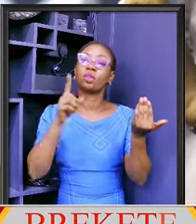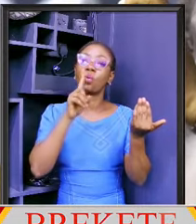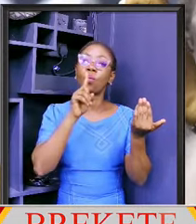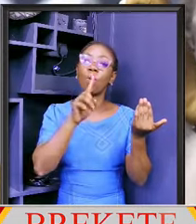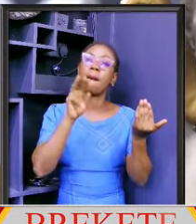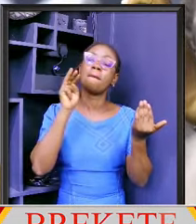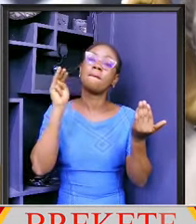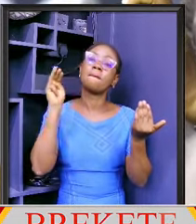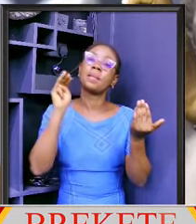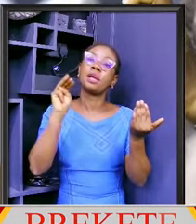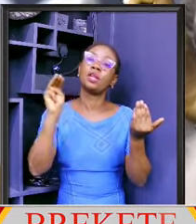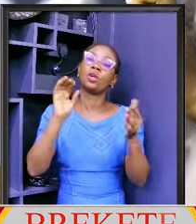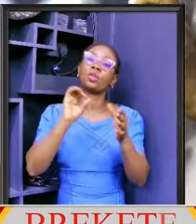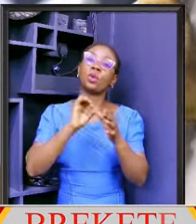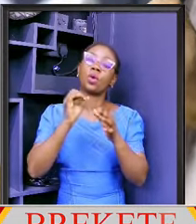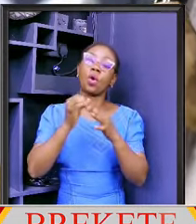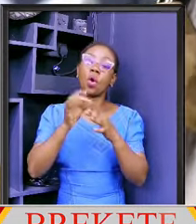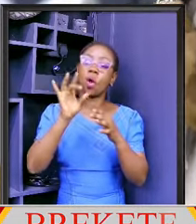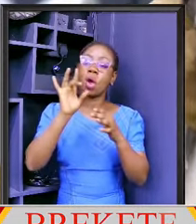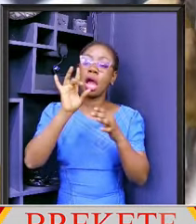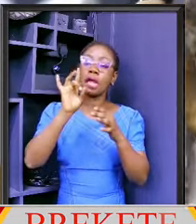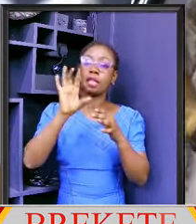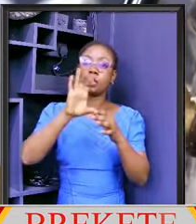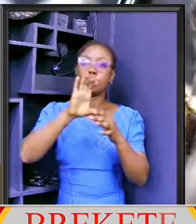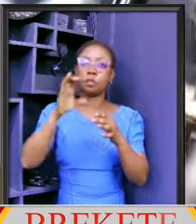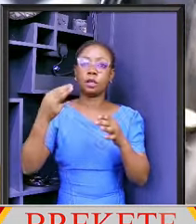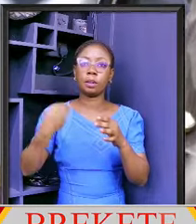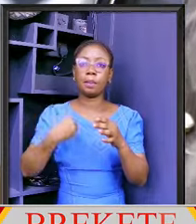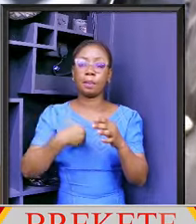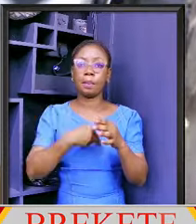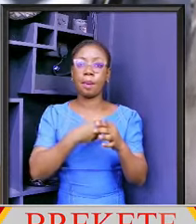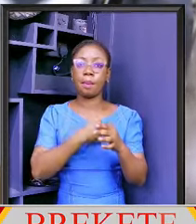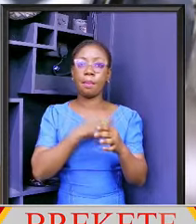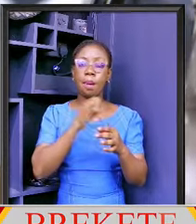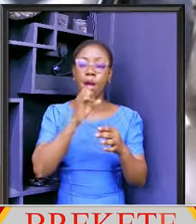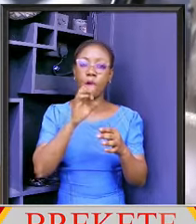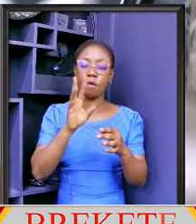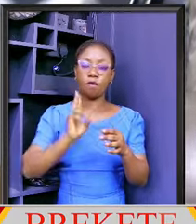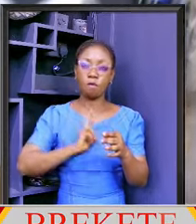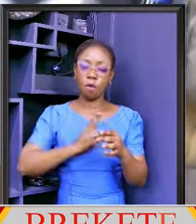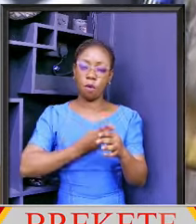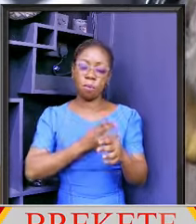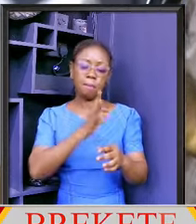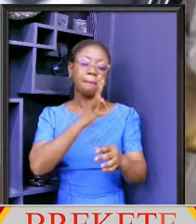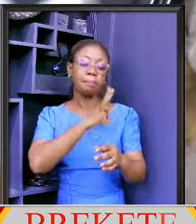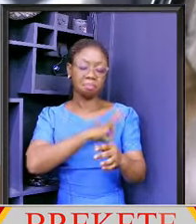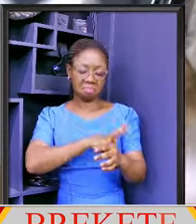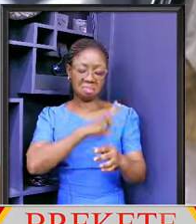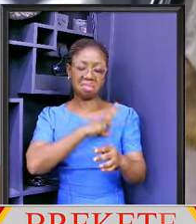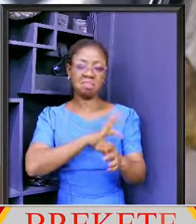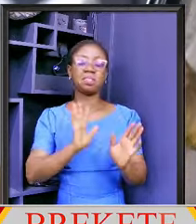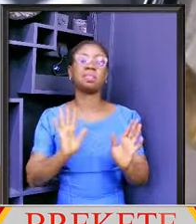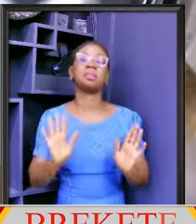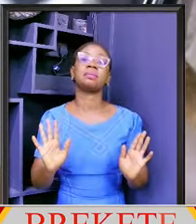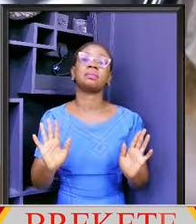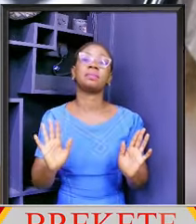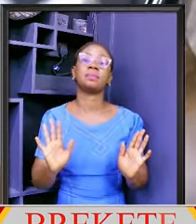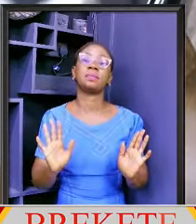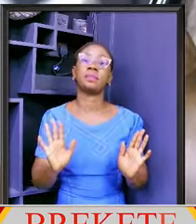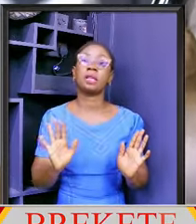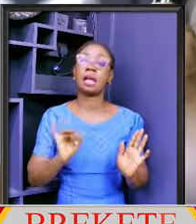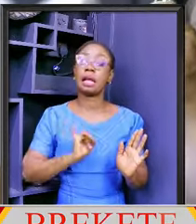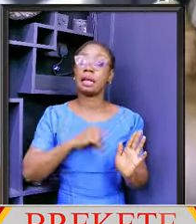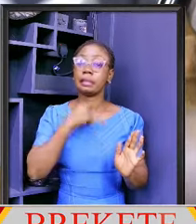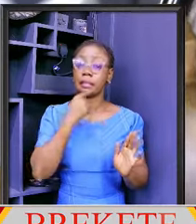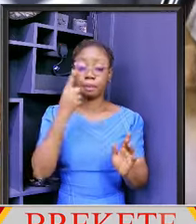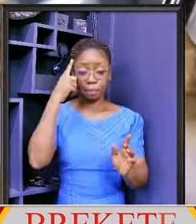1 million or 800 members of us benefited. Times 30,000. I've said categorically